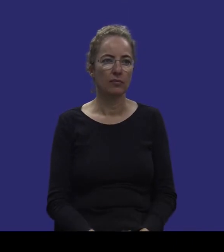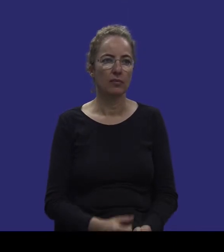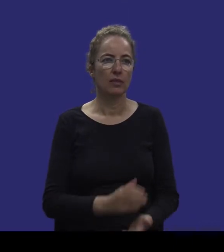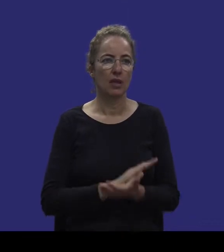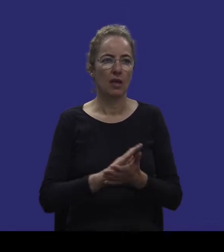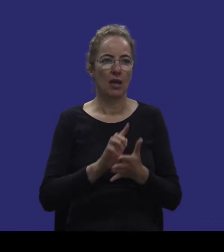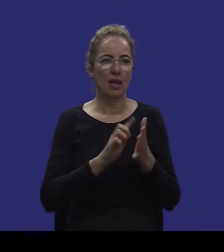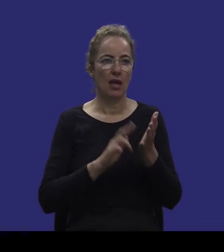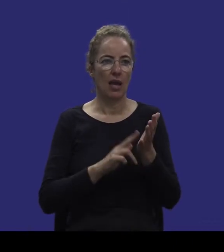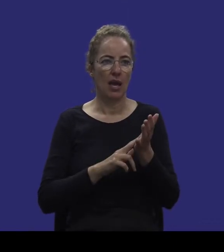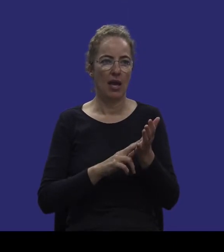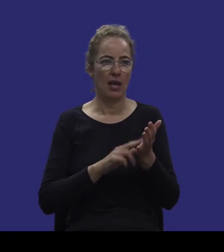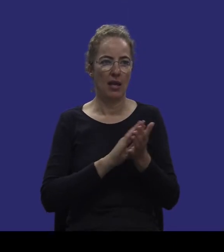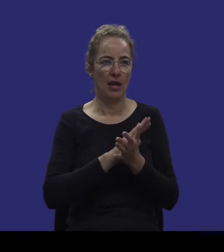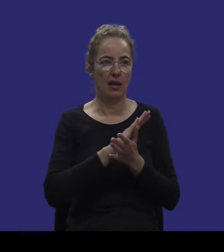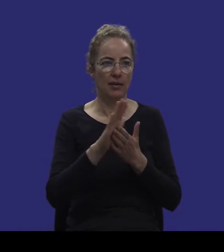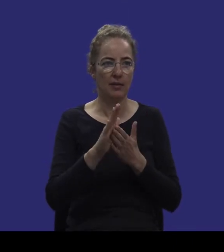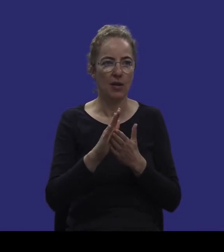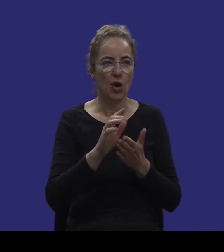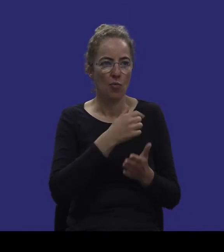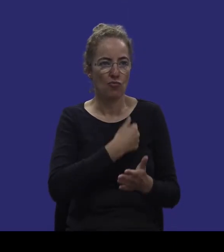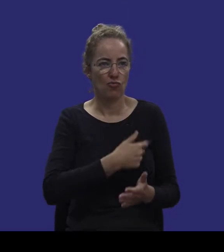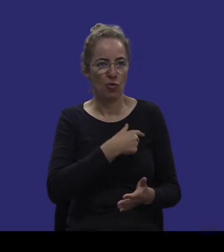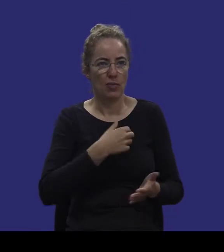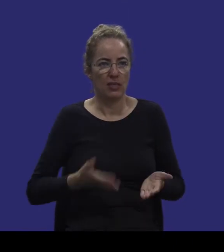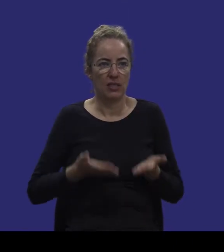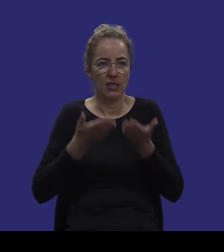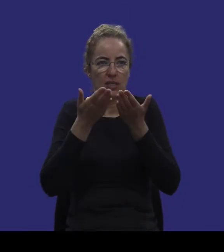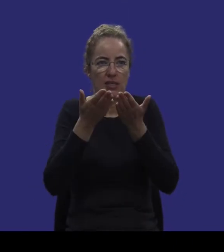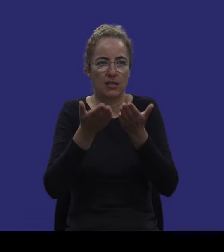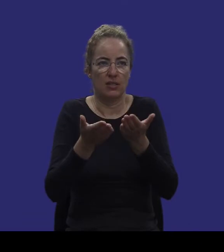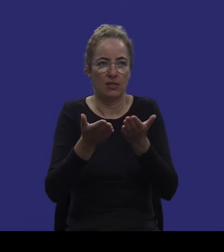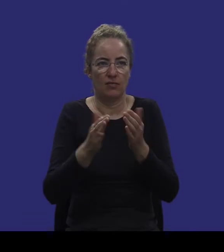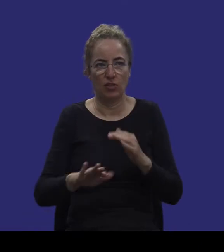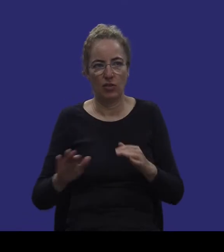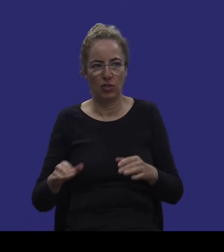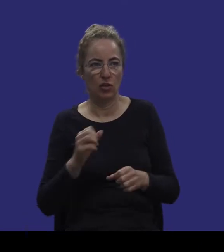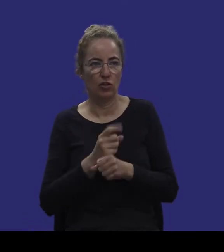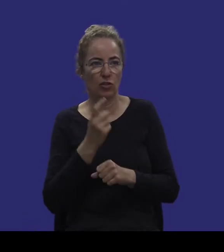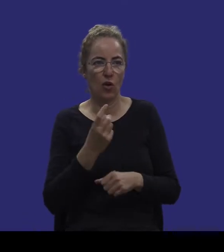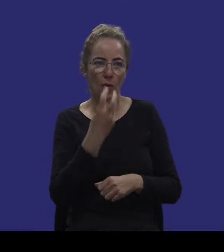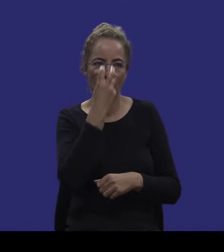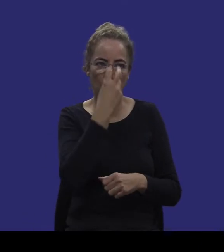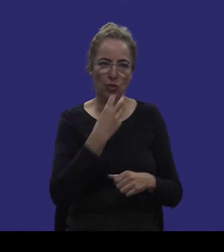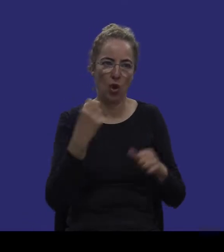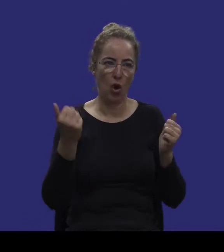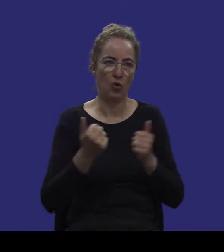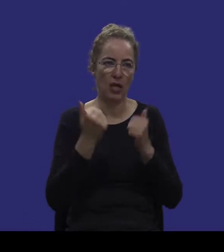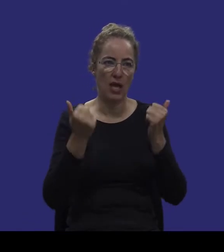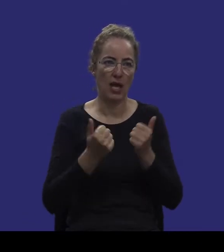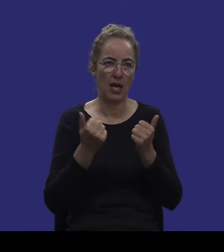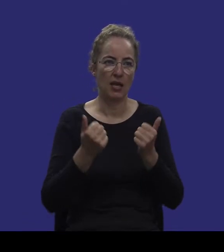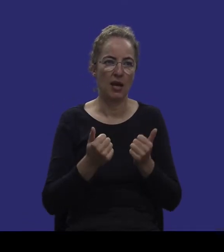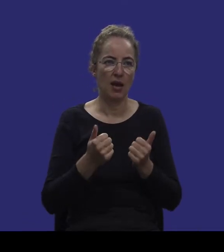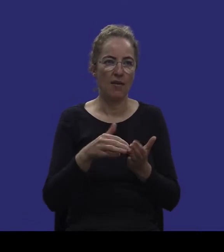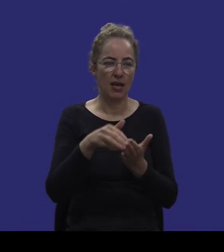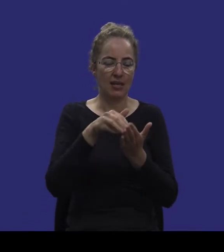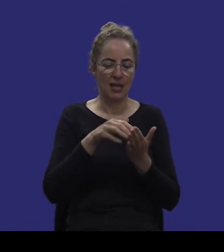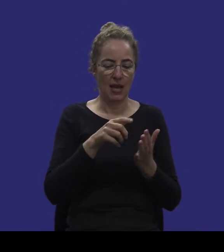Hannah had promised to give her child to God. When he was old enough, she took Samuel to help Eli at the